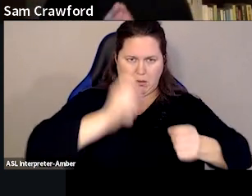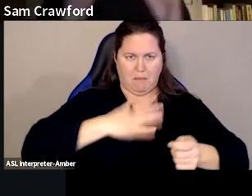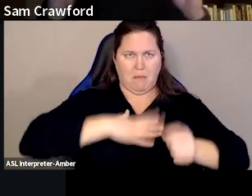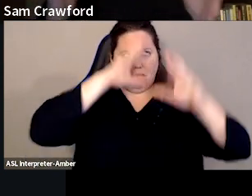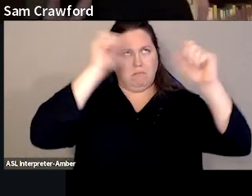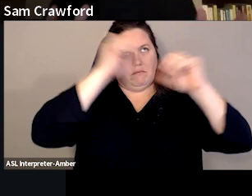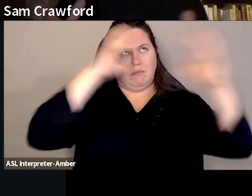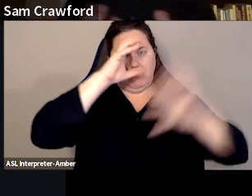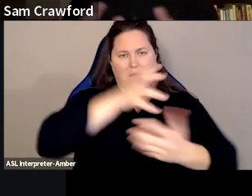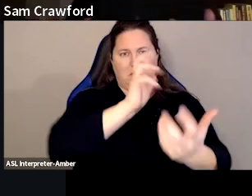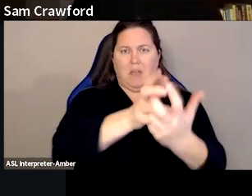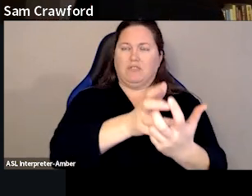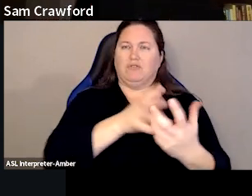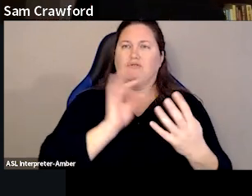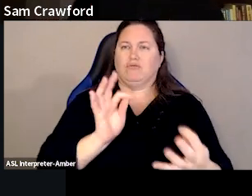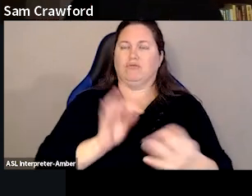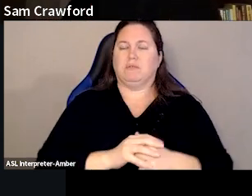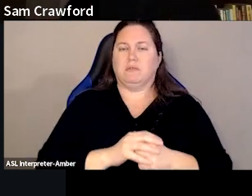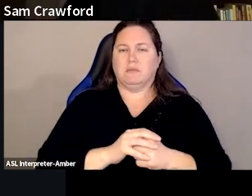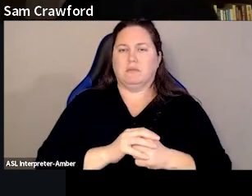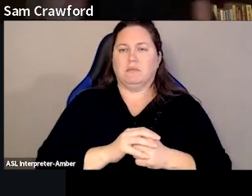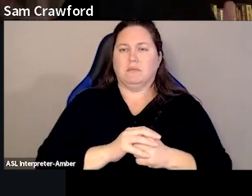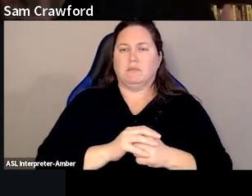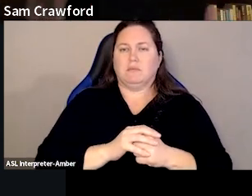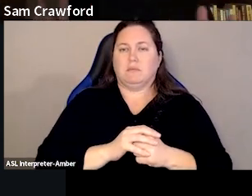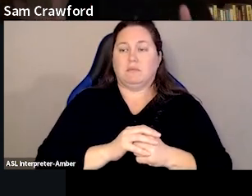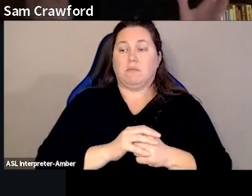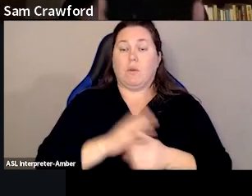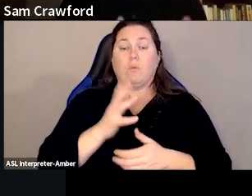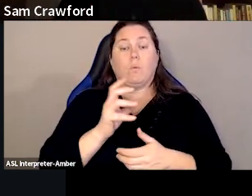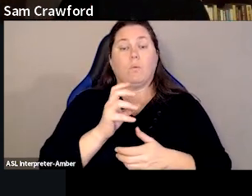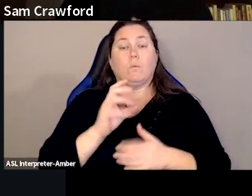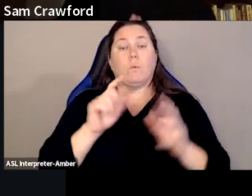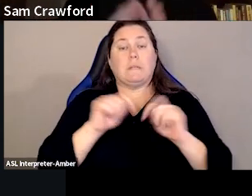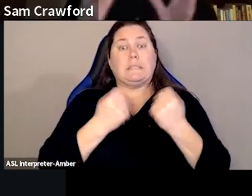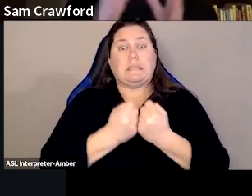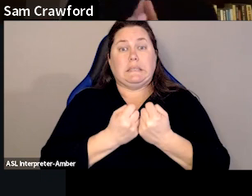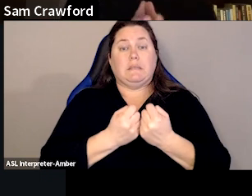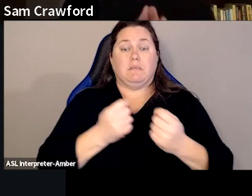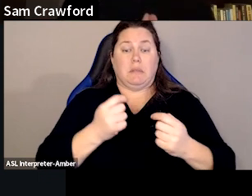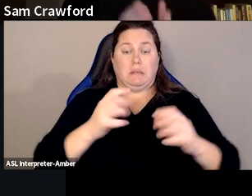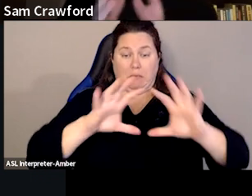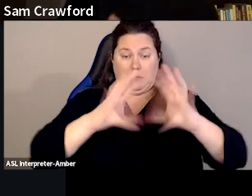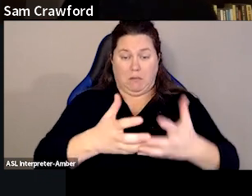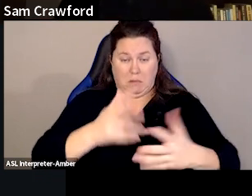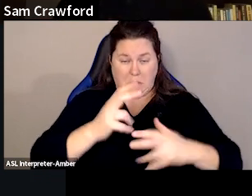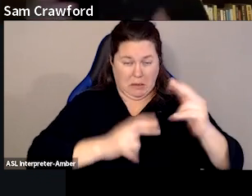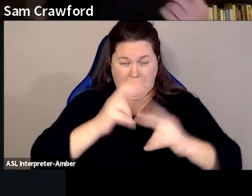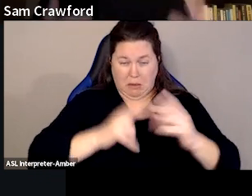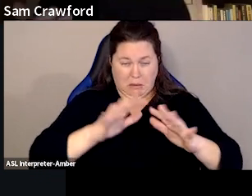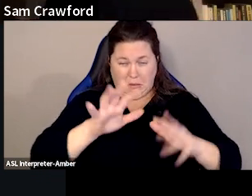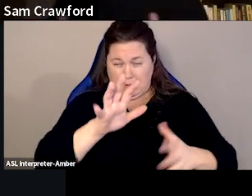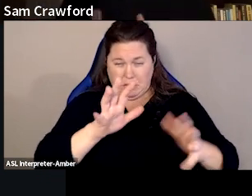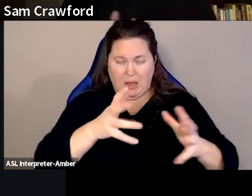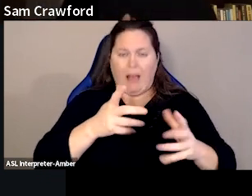me, they had the foundations laid, and they said, Sam, we've got X. We need you to turn it into Y.